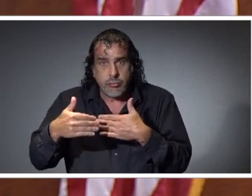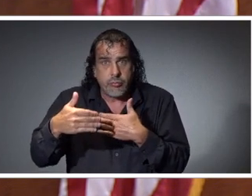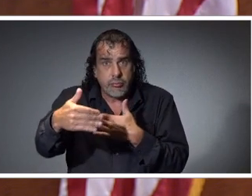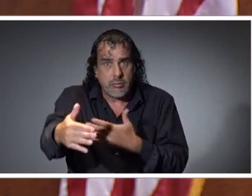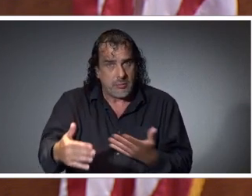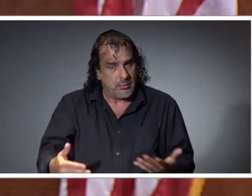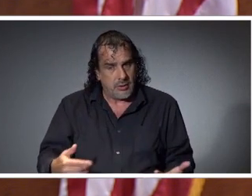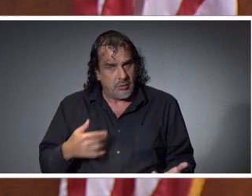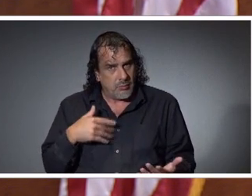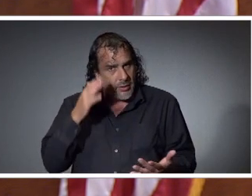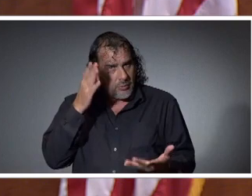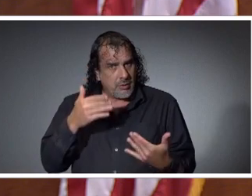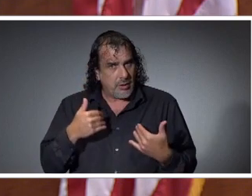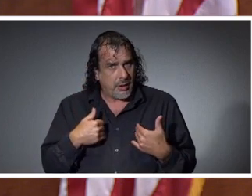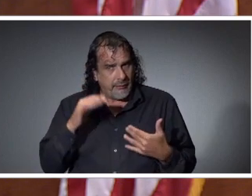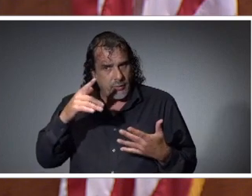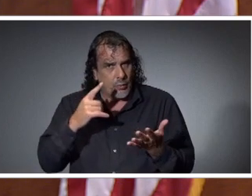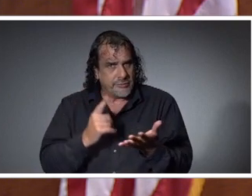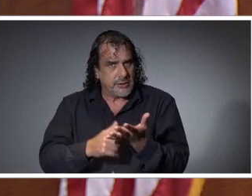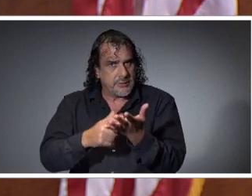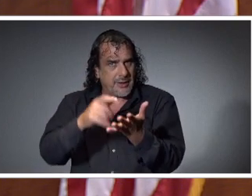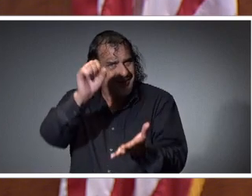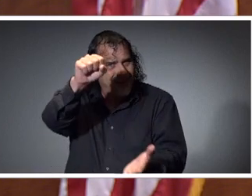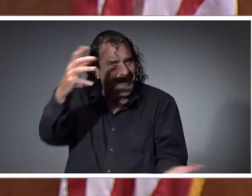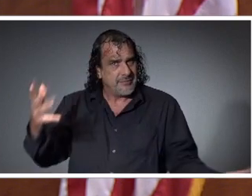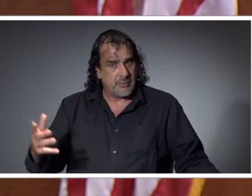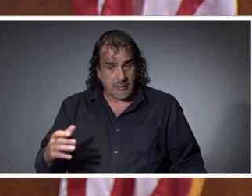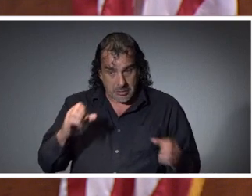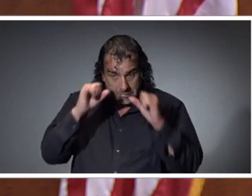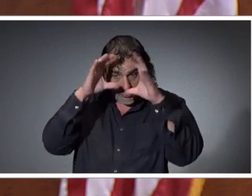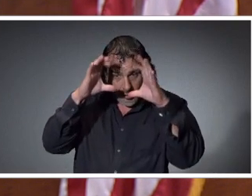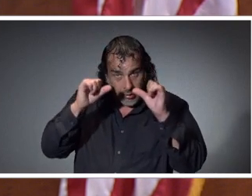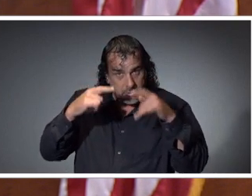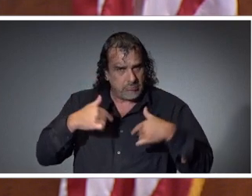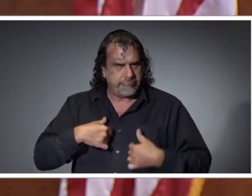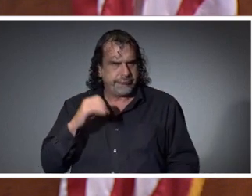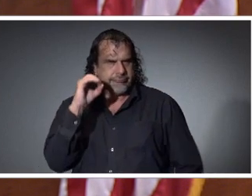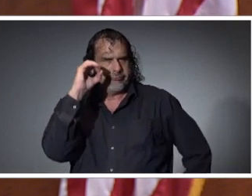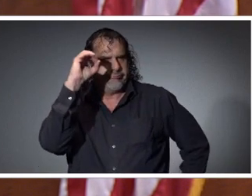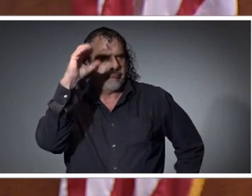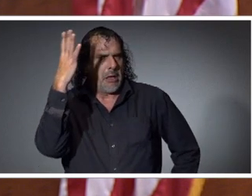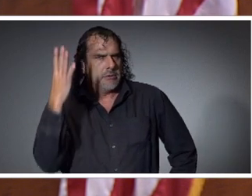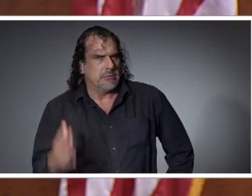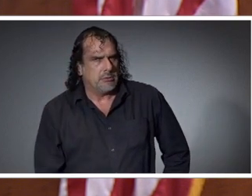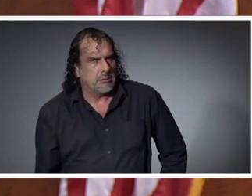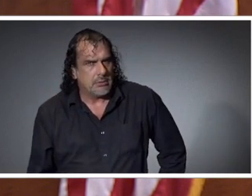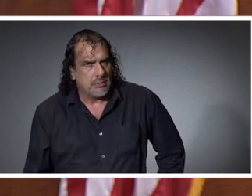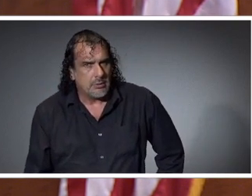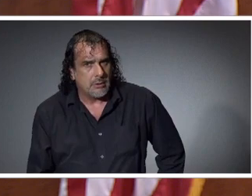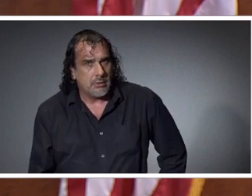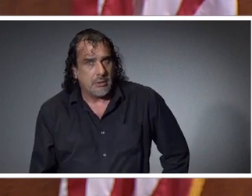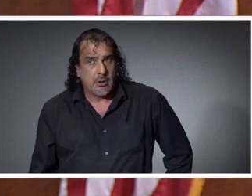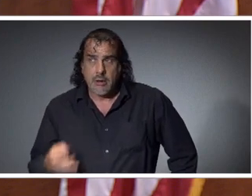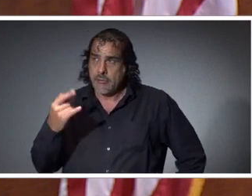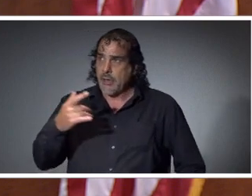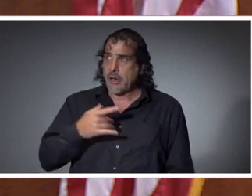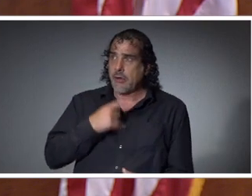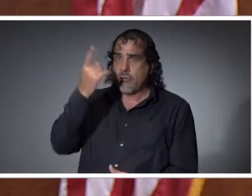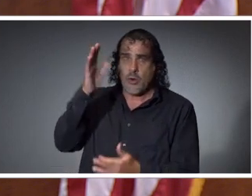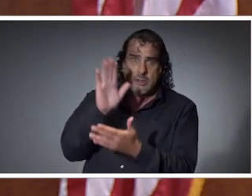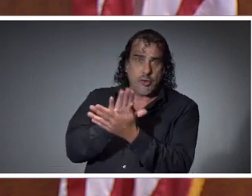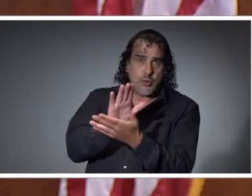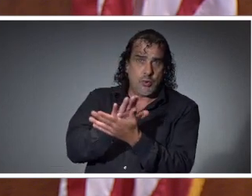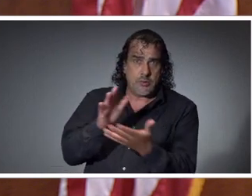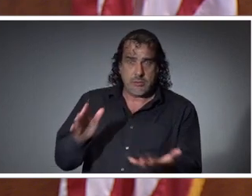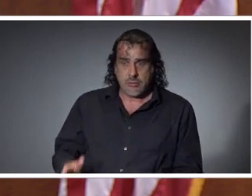of those conversations. It's not going to surprise me at all if there is a school building,